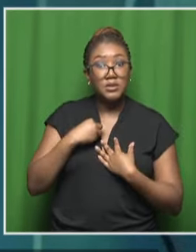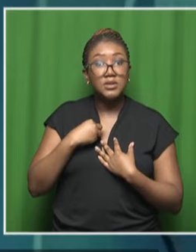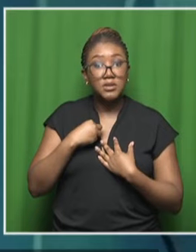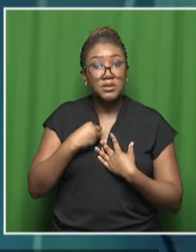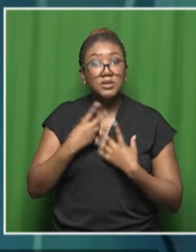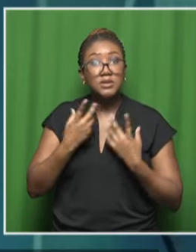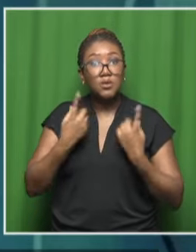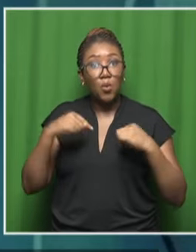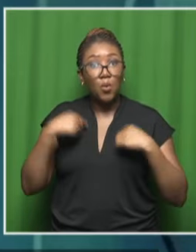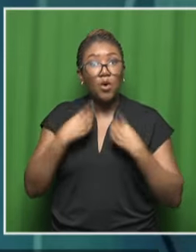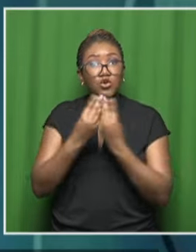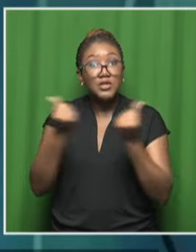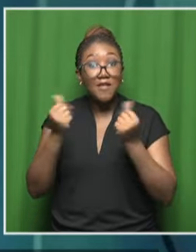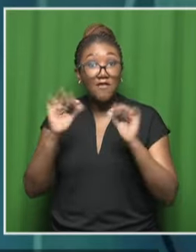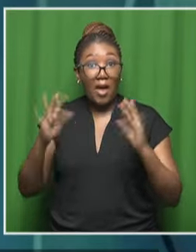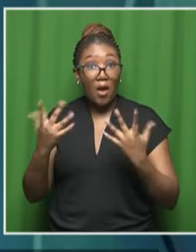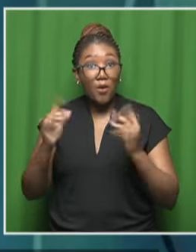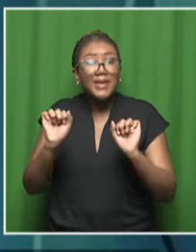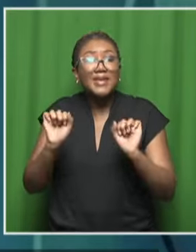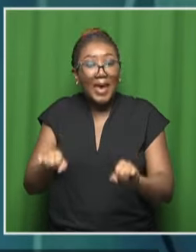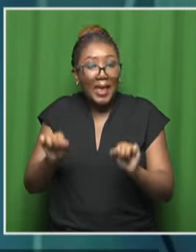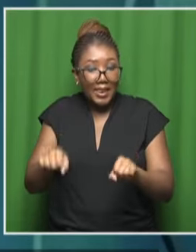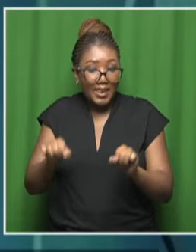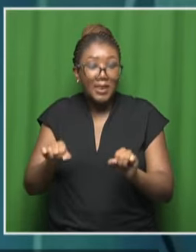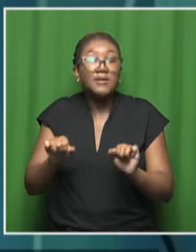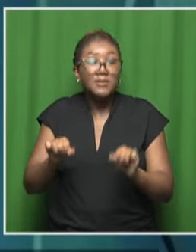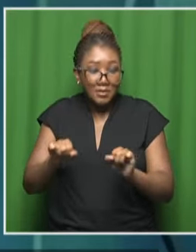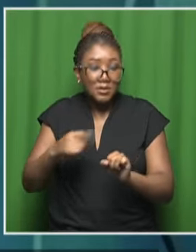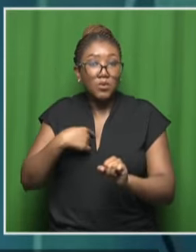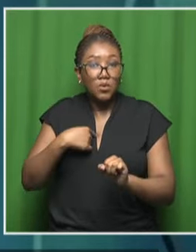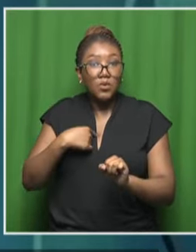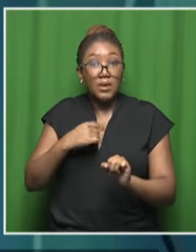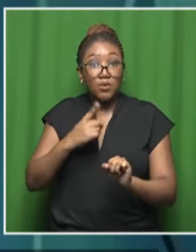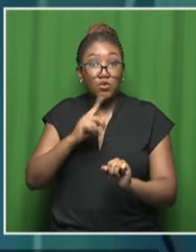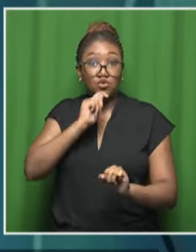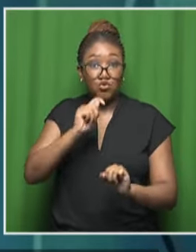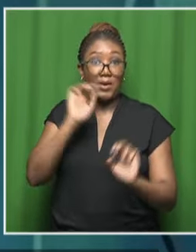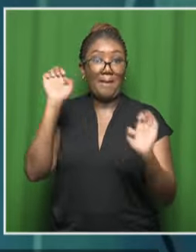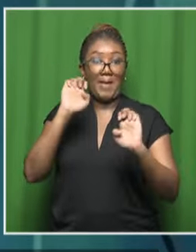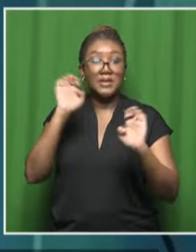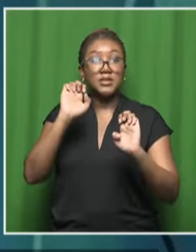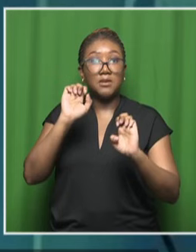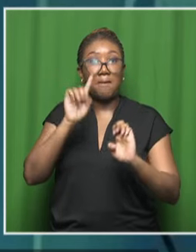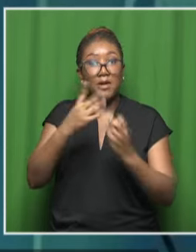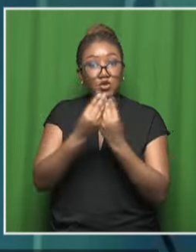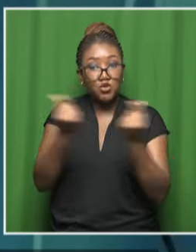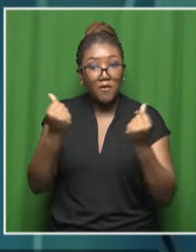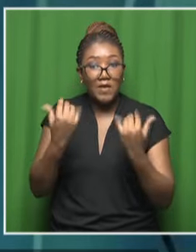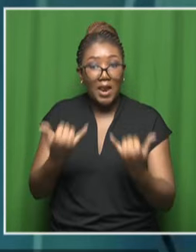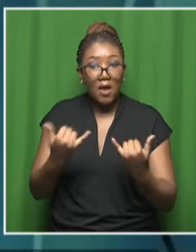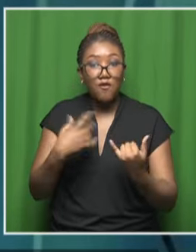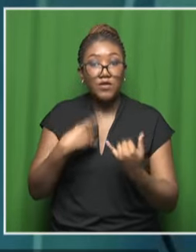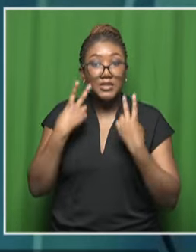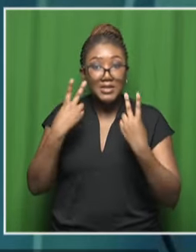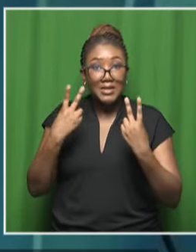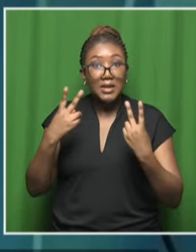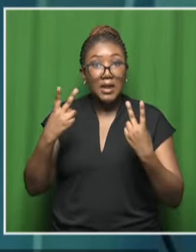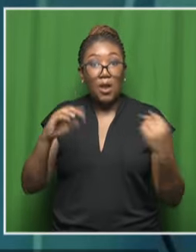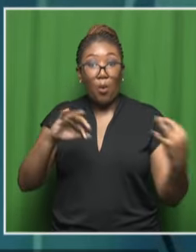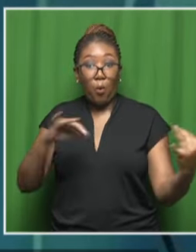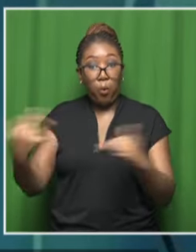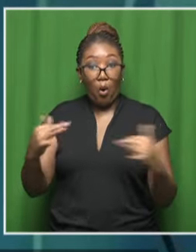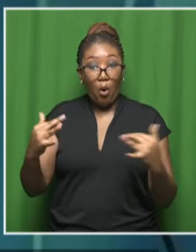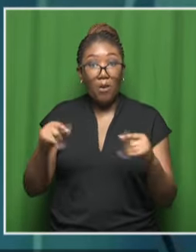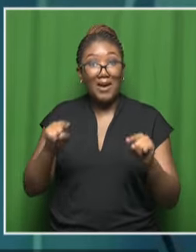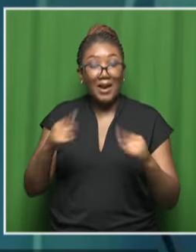diplomatic resolution is achievable. That's what we still believe. It is urgent, obviously. The conflict along the blue line has gone